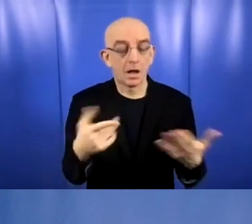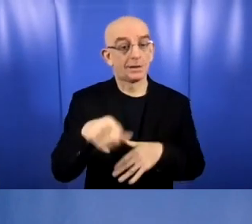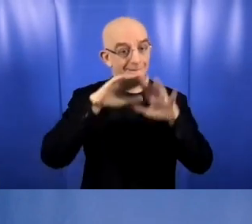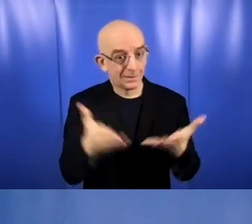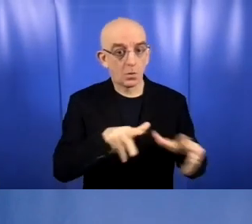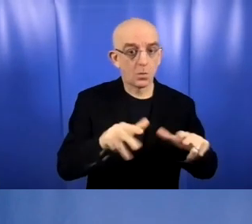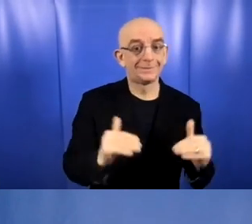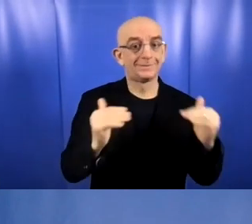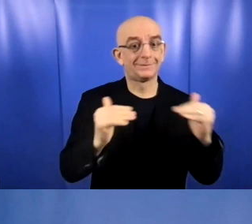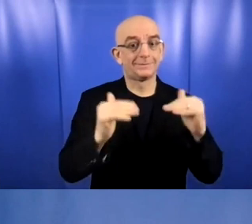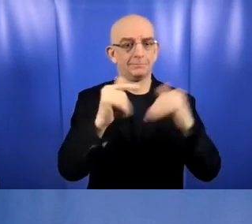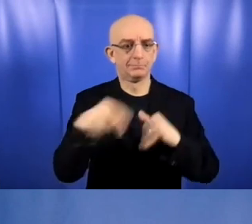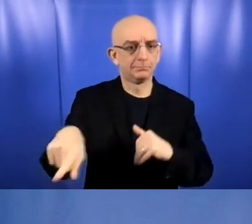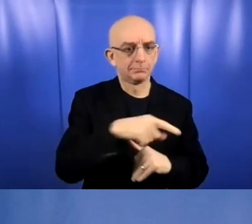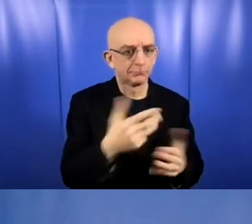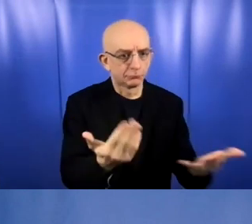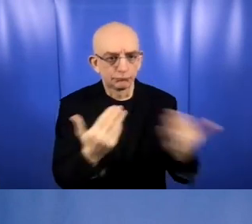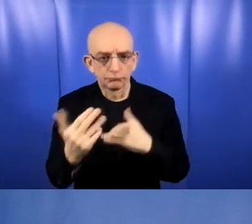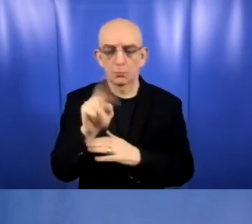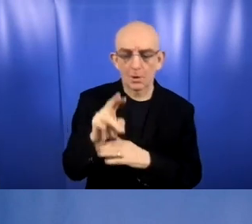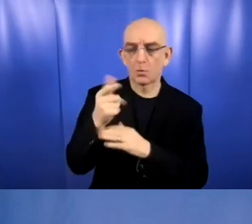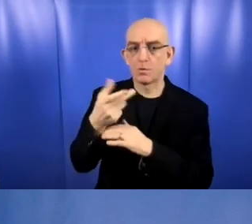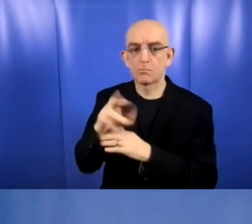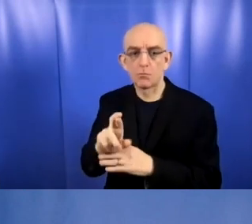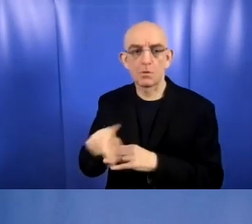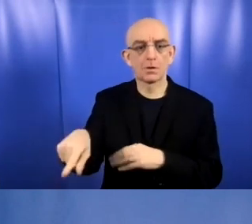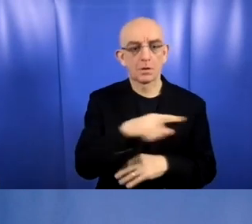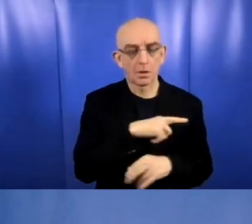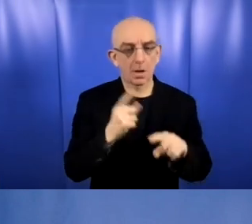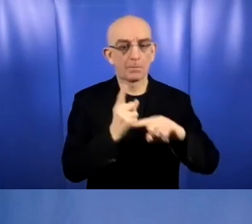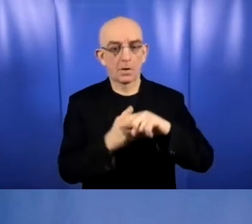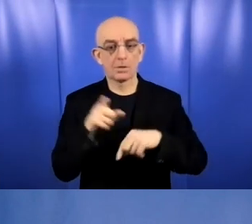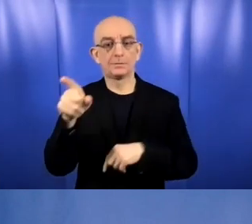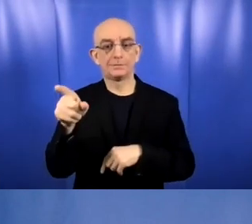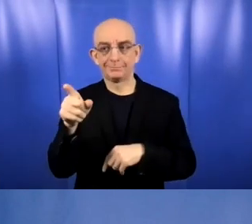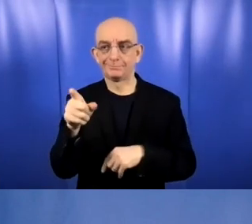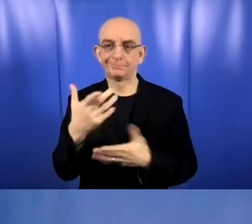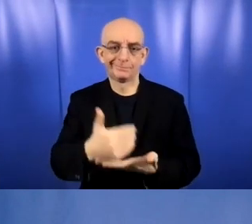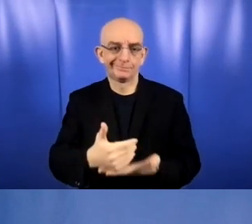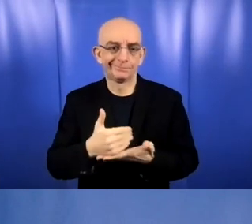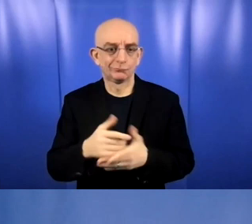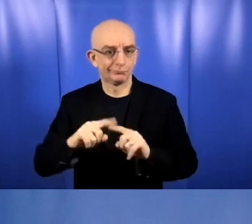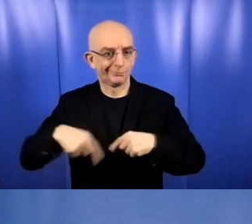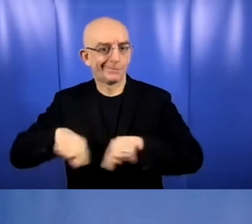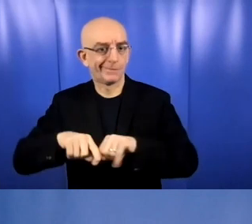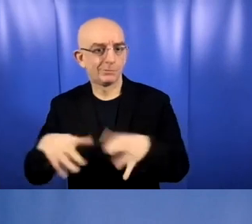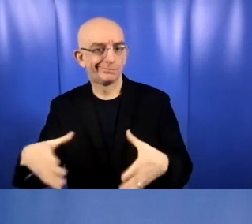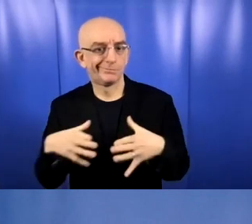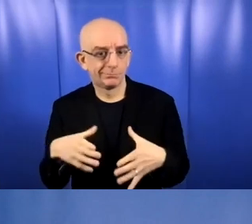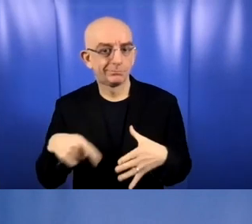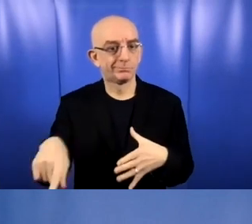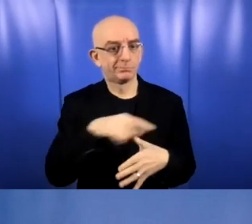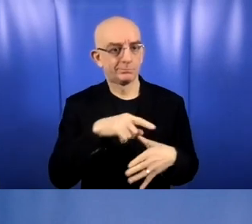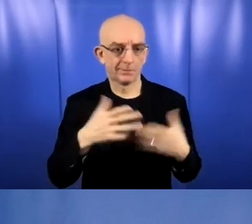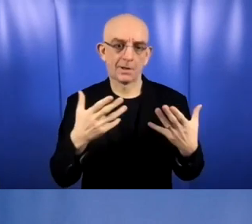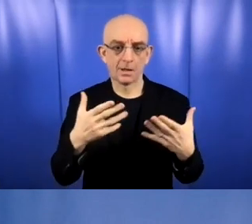a group of 15 states, and their role is so significant when we're looking for solutions.